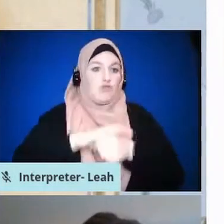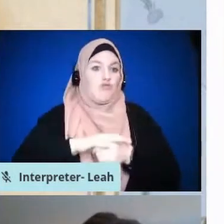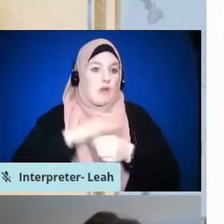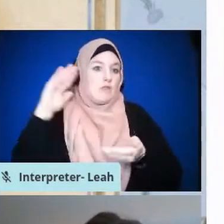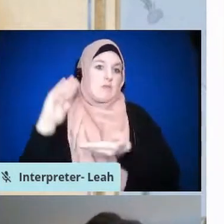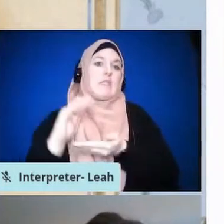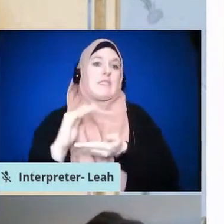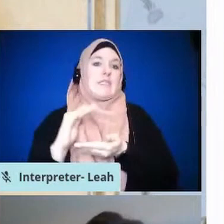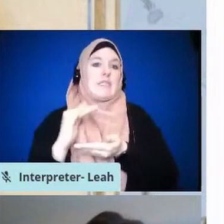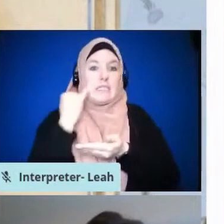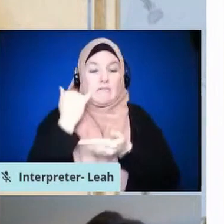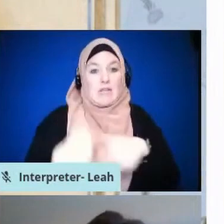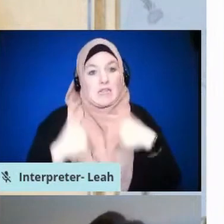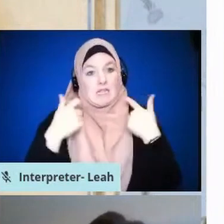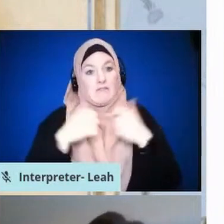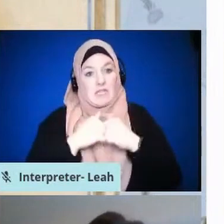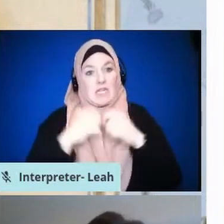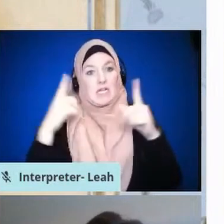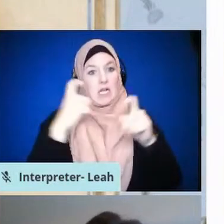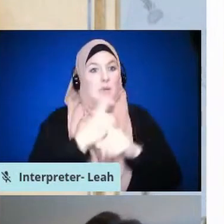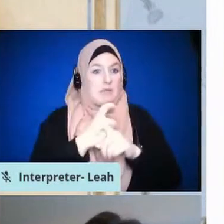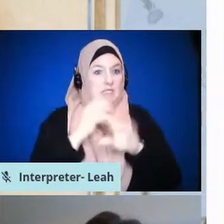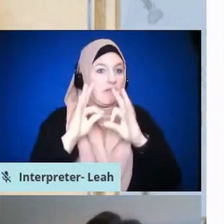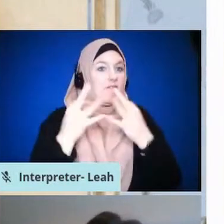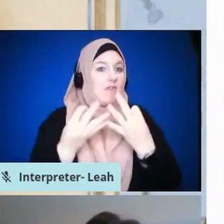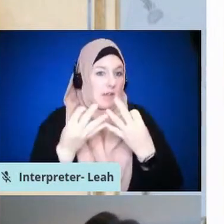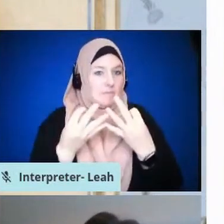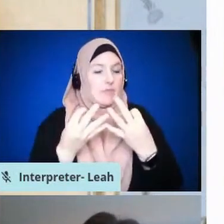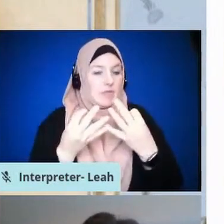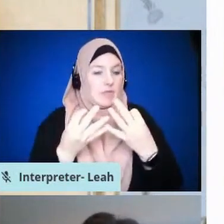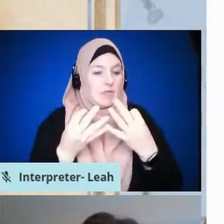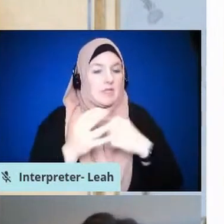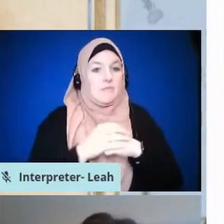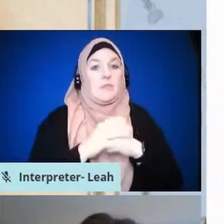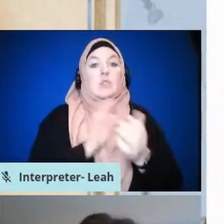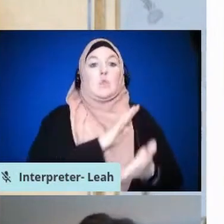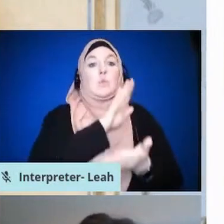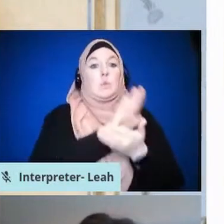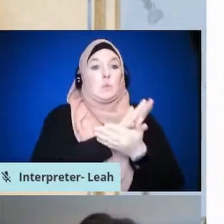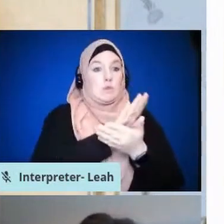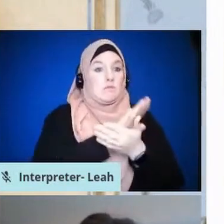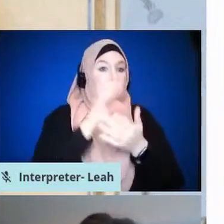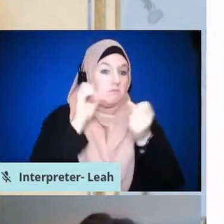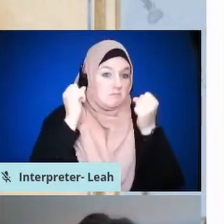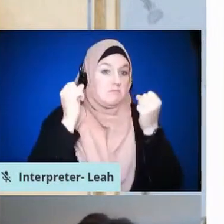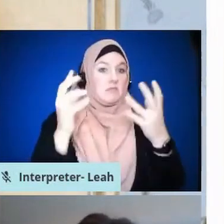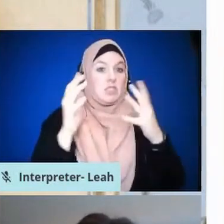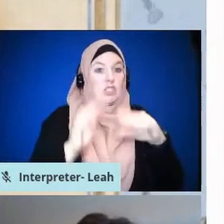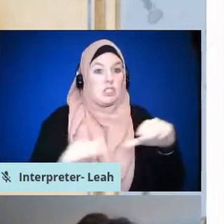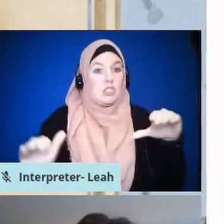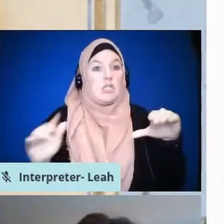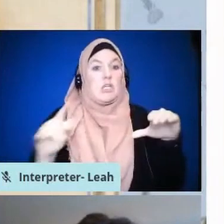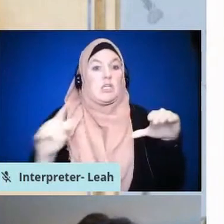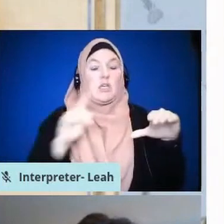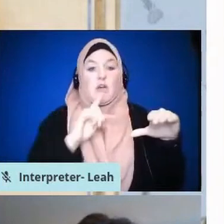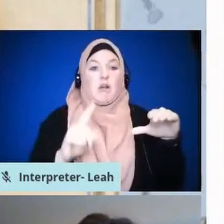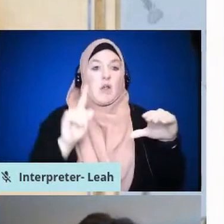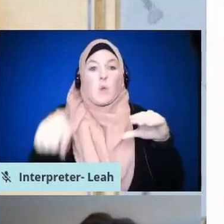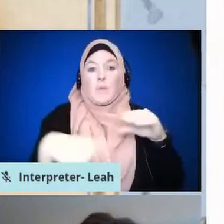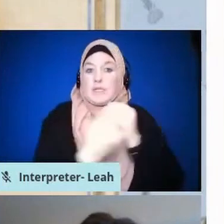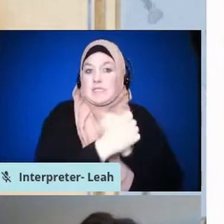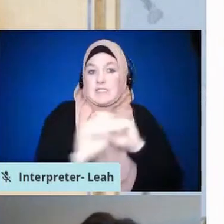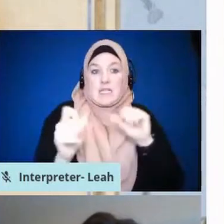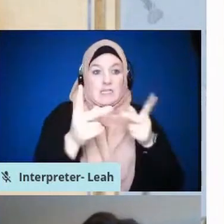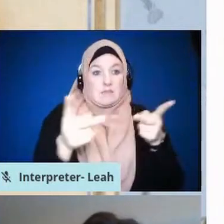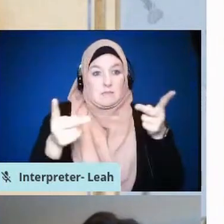relief if they live in a complex family dynamics. Schools for many children is the only safe space